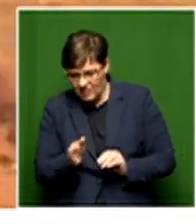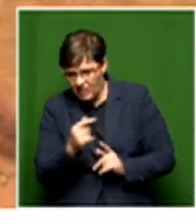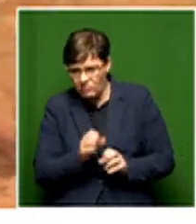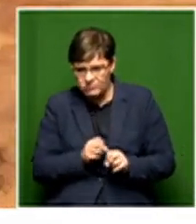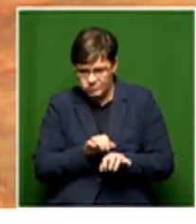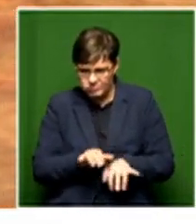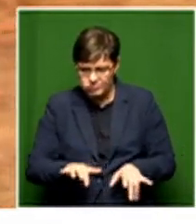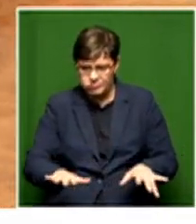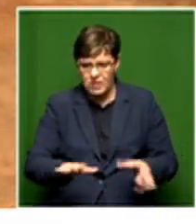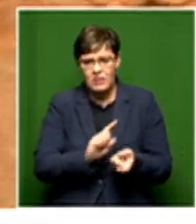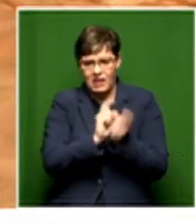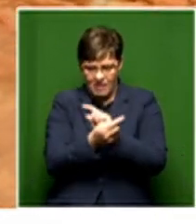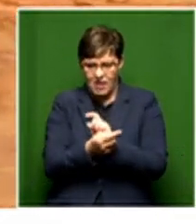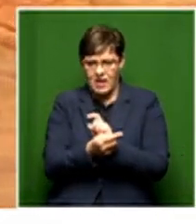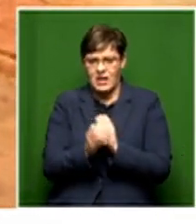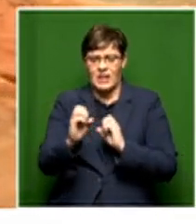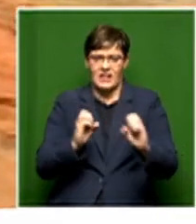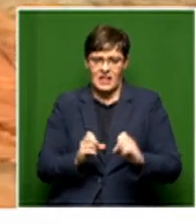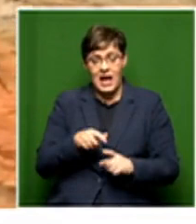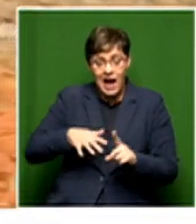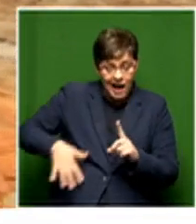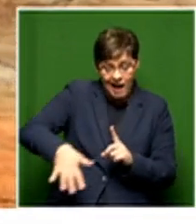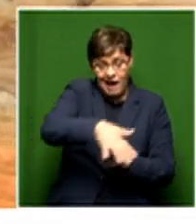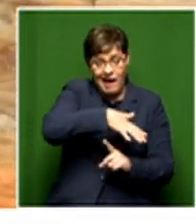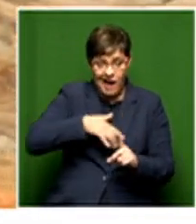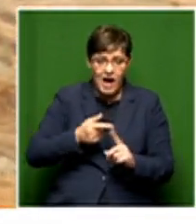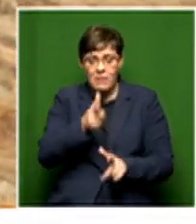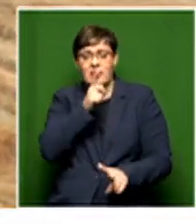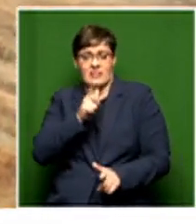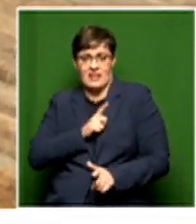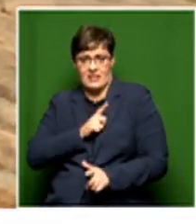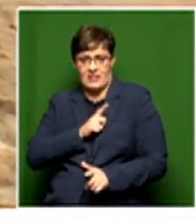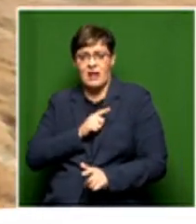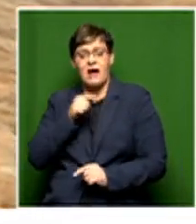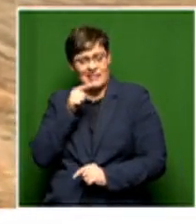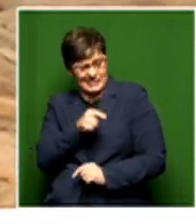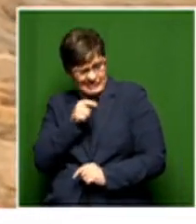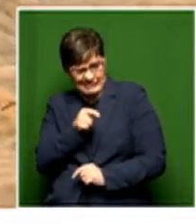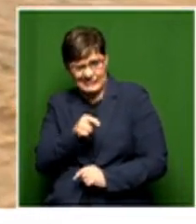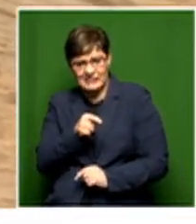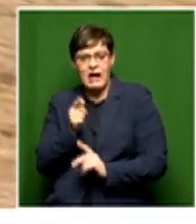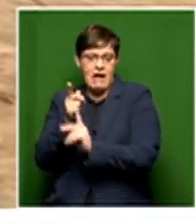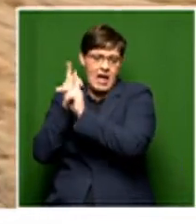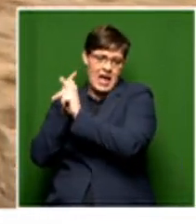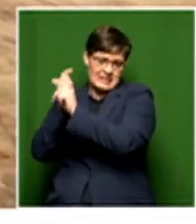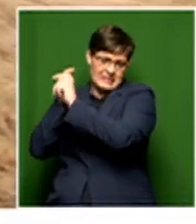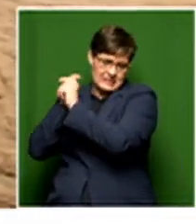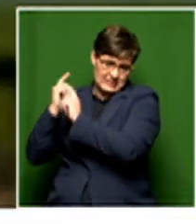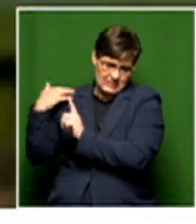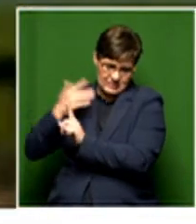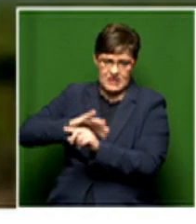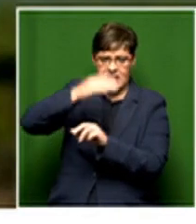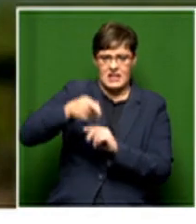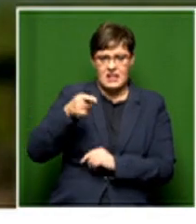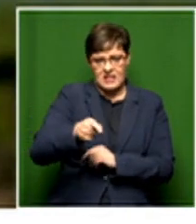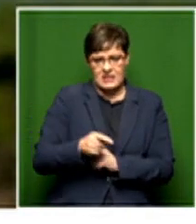poured out to medium and small beakers. Around here, elderly people tell you that this is the place of ancestors, the hill of